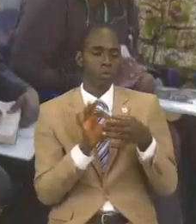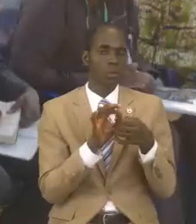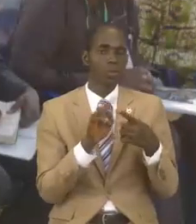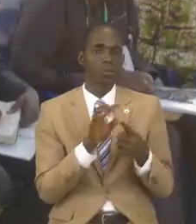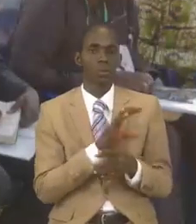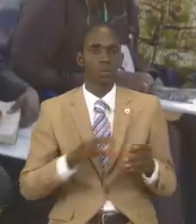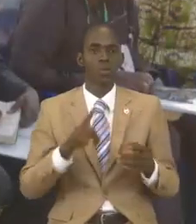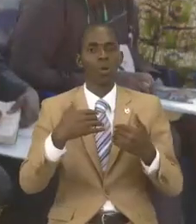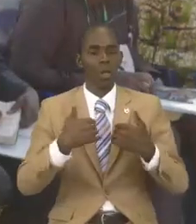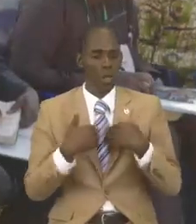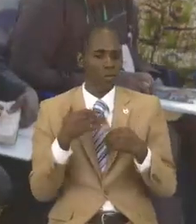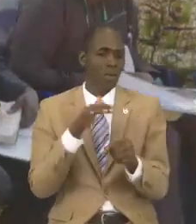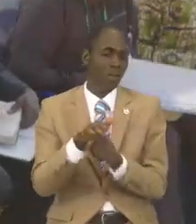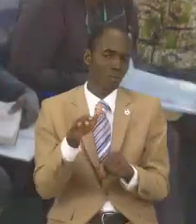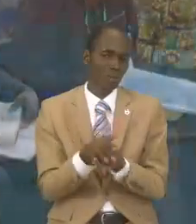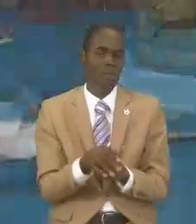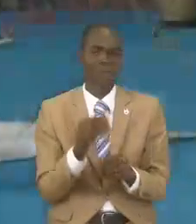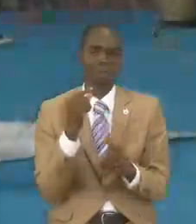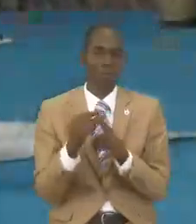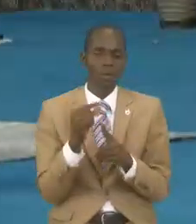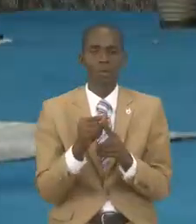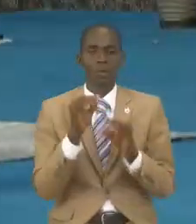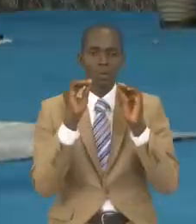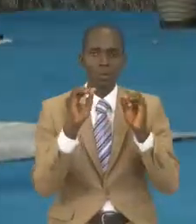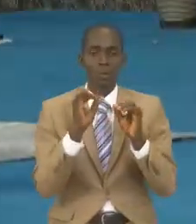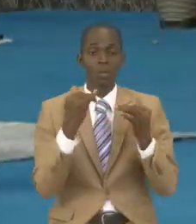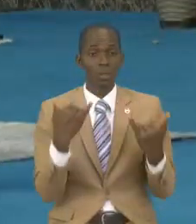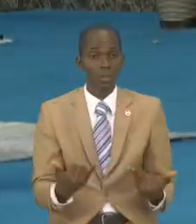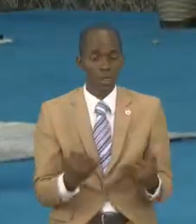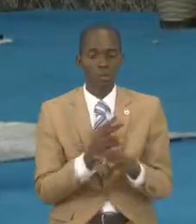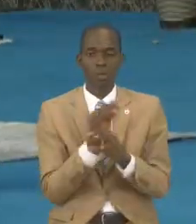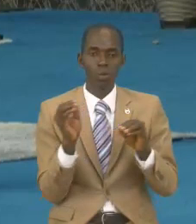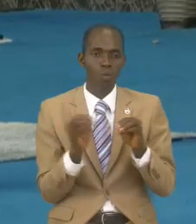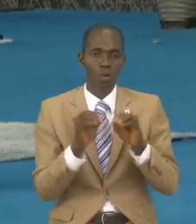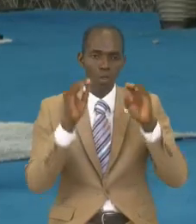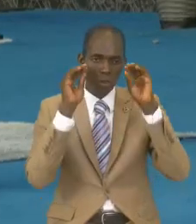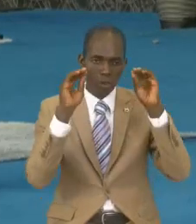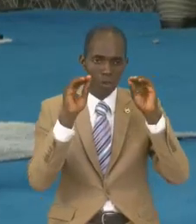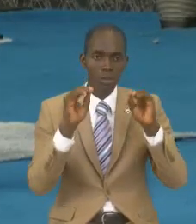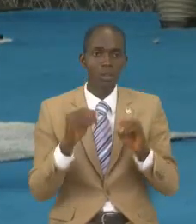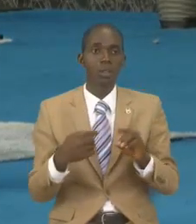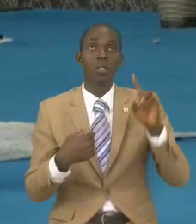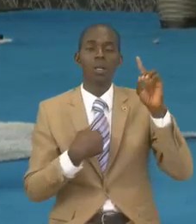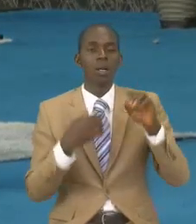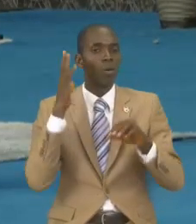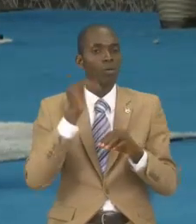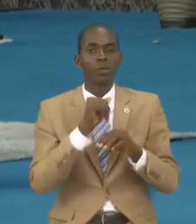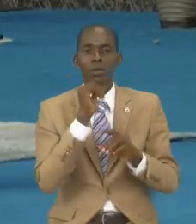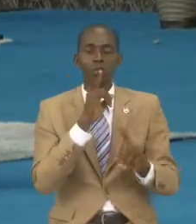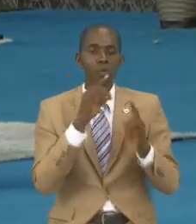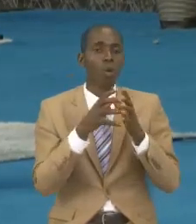got it all. Henceforth, no more talk. I will not talk much with you. For